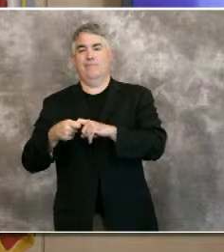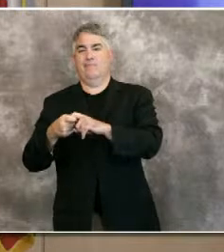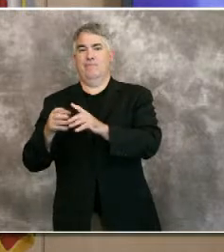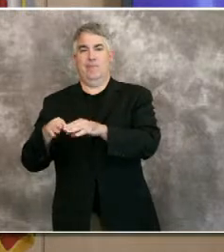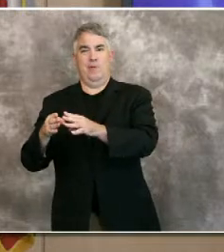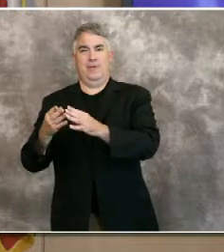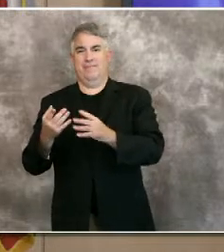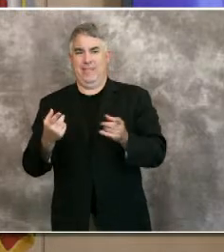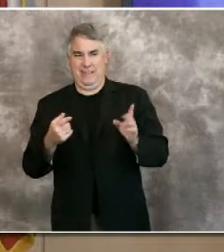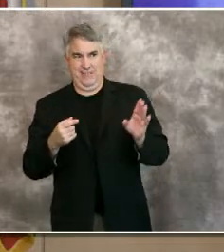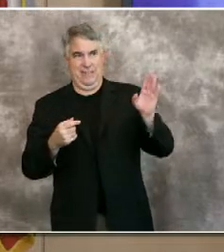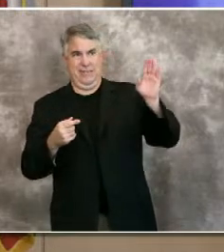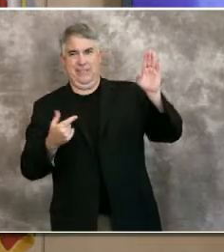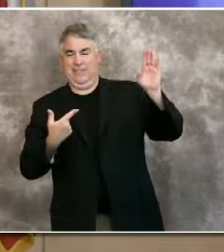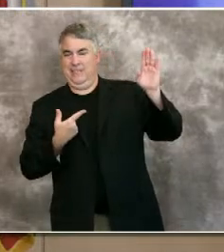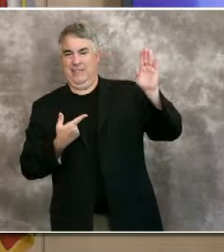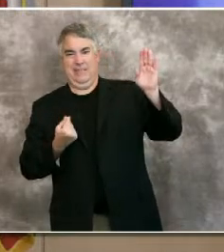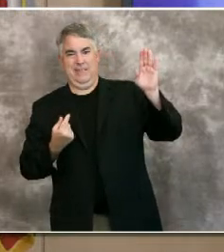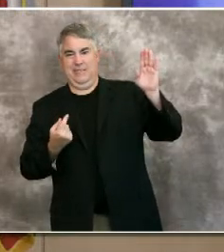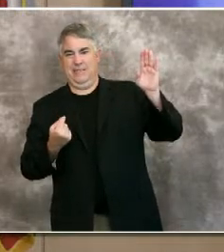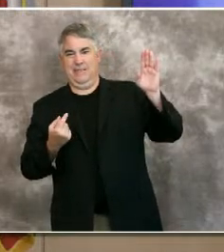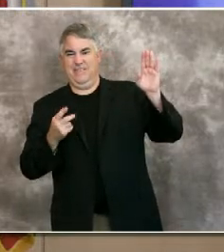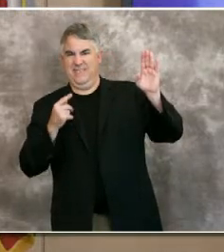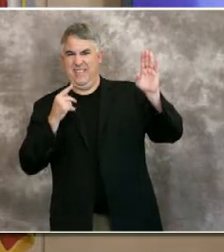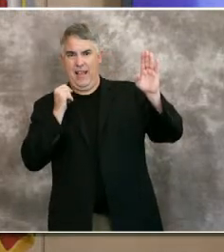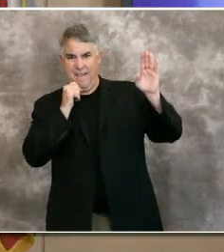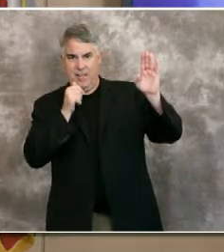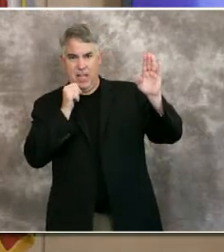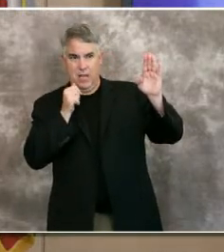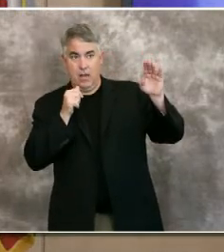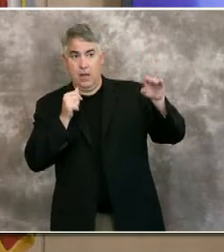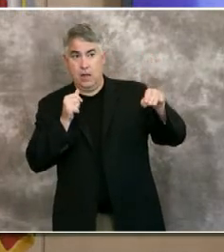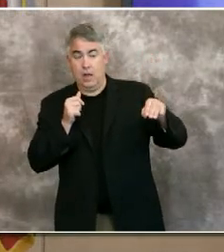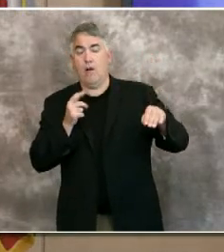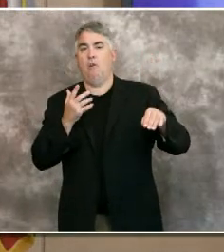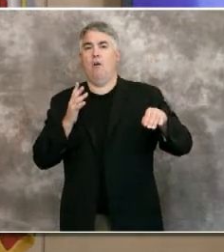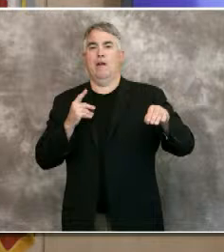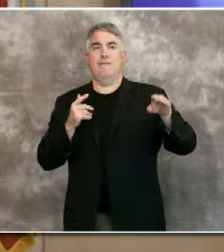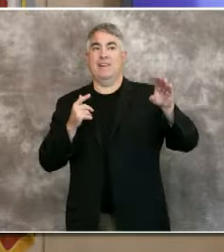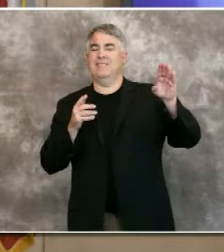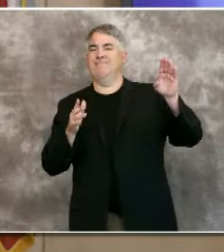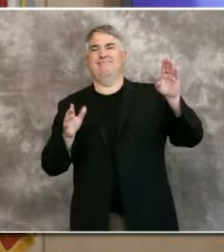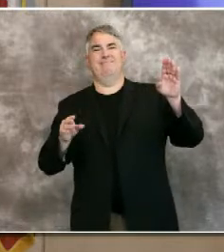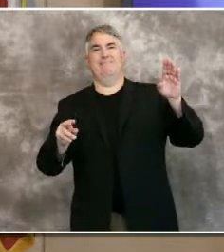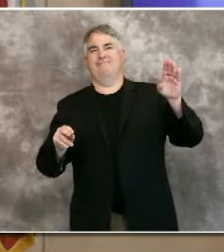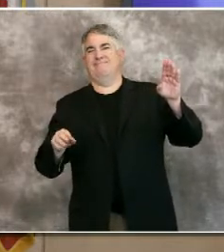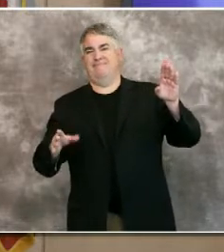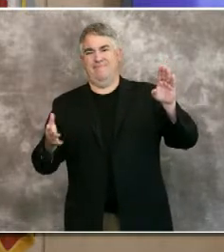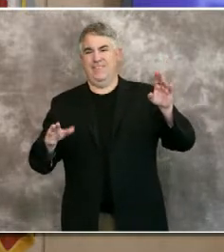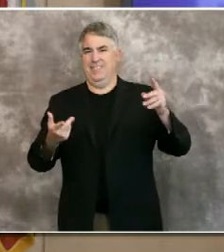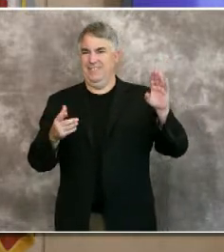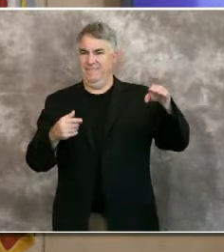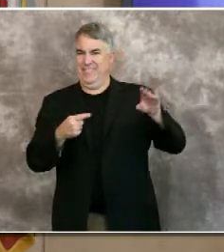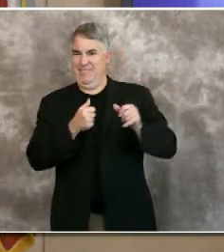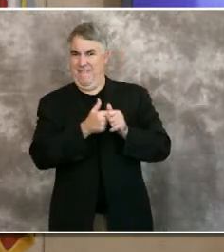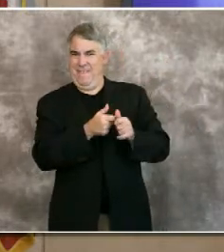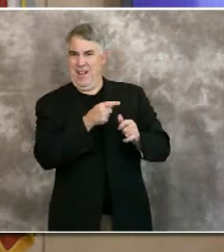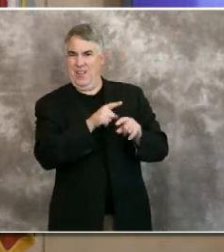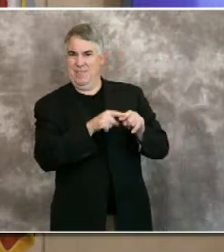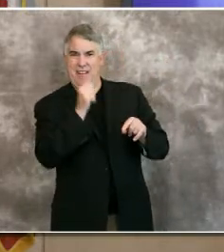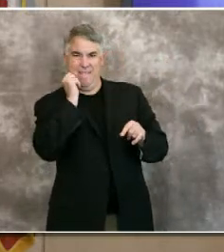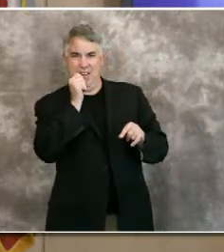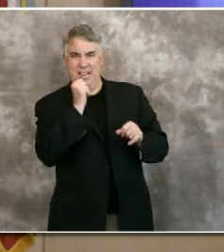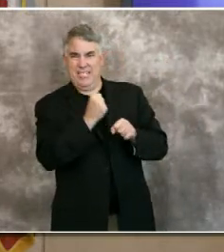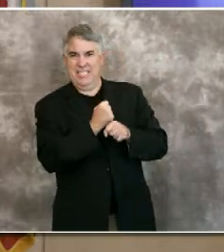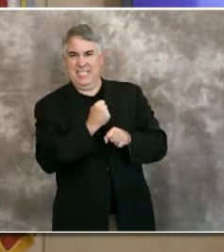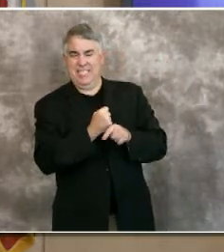But we really have to look at what's happening on a day-by-day basis and understand the trajectory, the trends, and where we are on each point. And